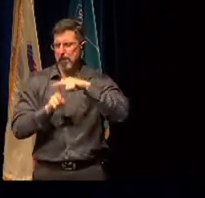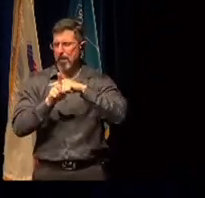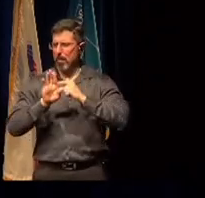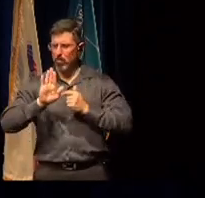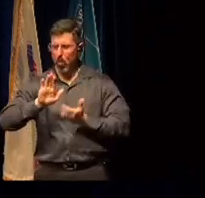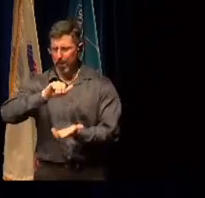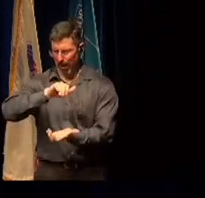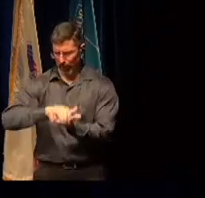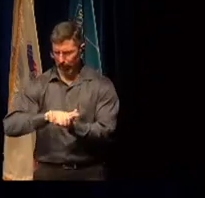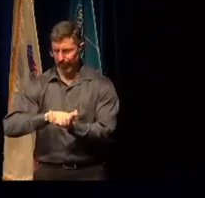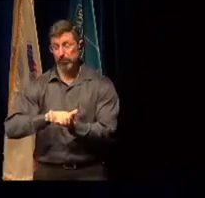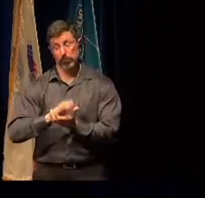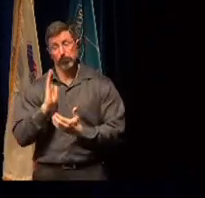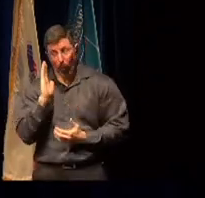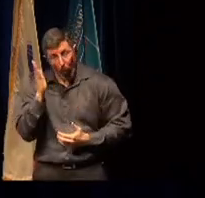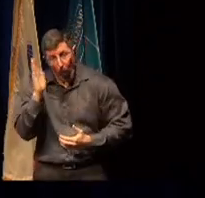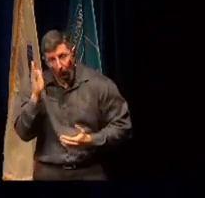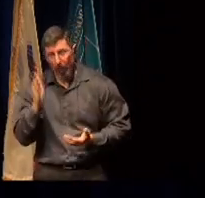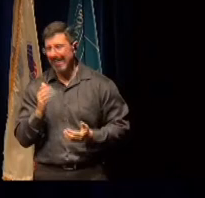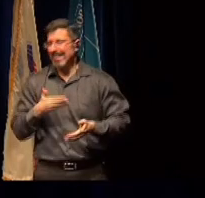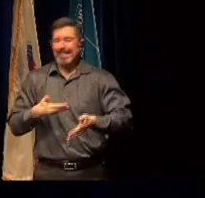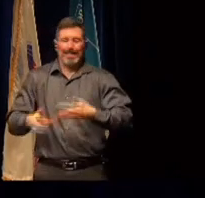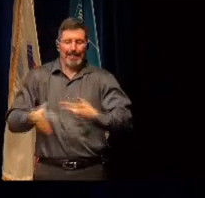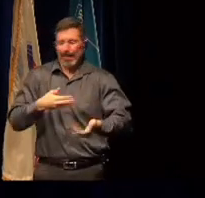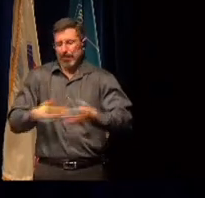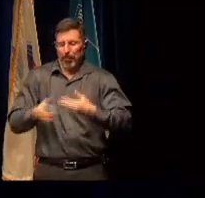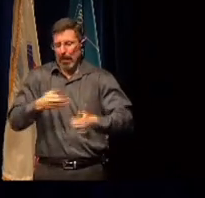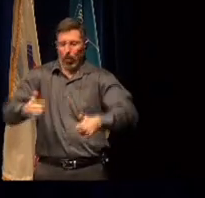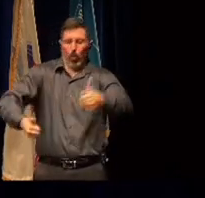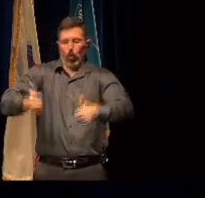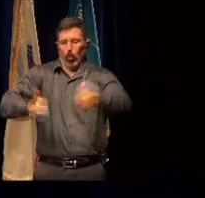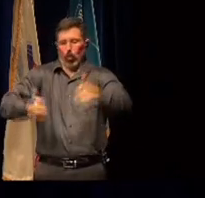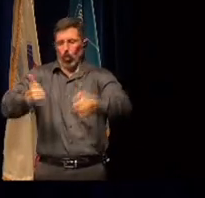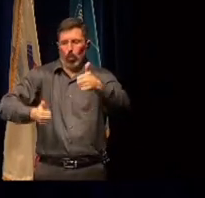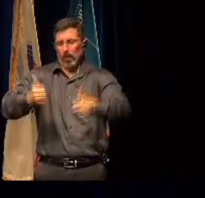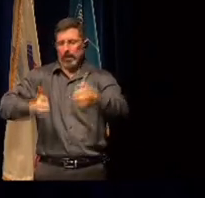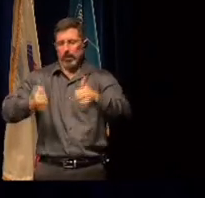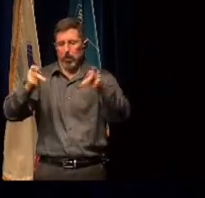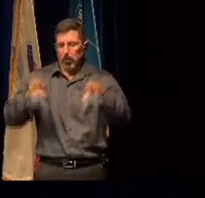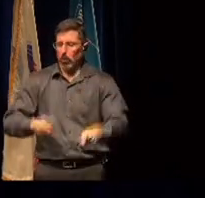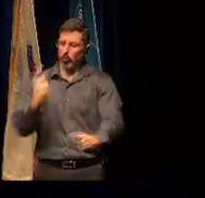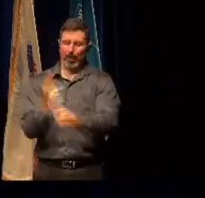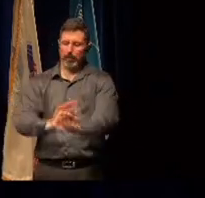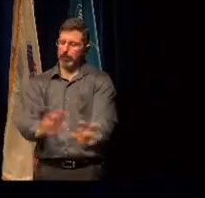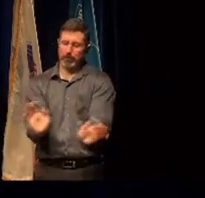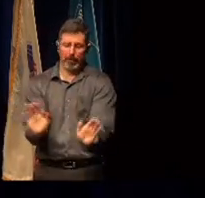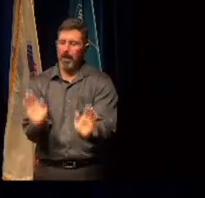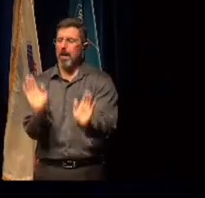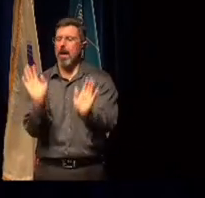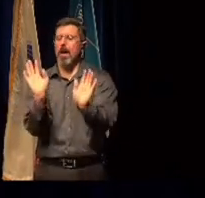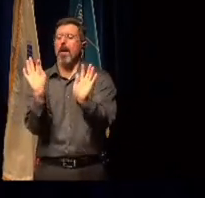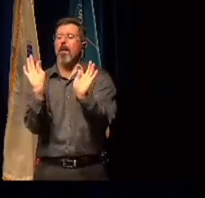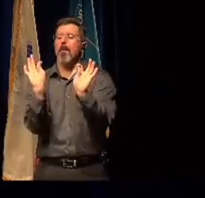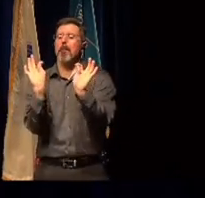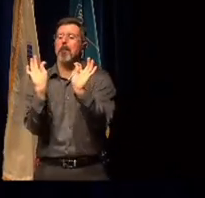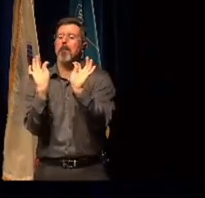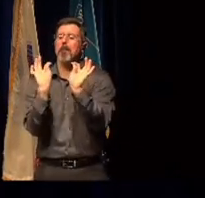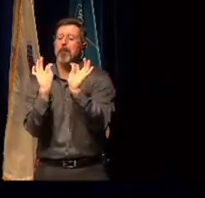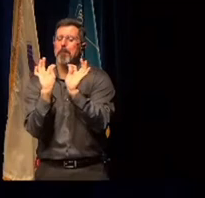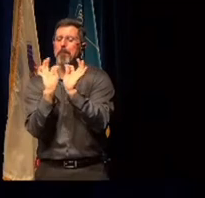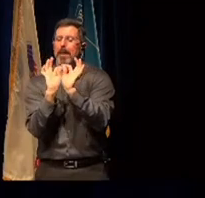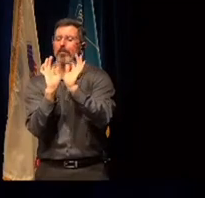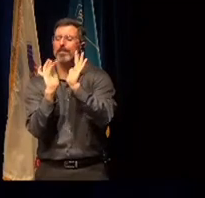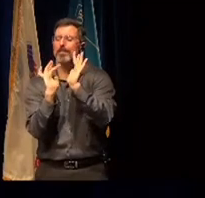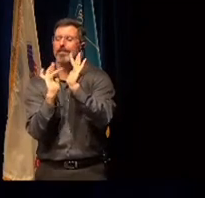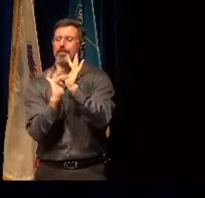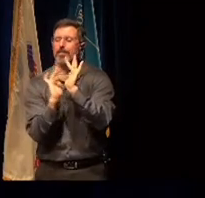will, it doesn't matter who's right or who's wrong. All that matters is that Jesus is right.